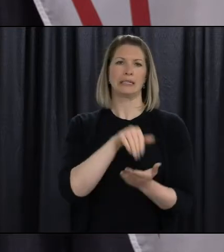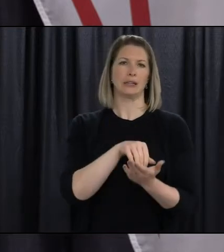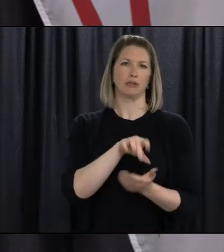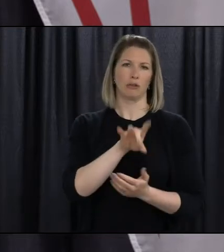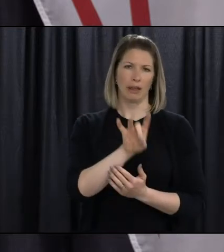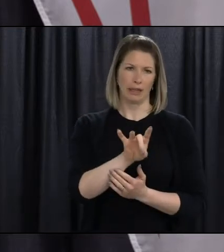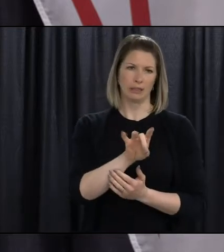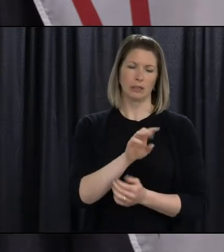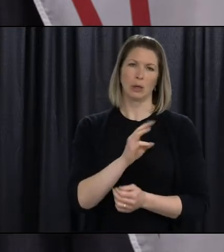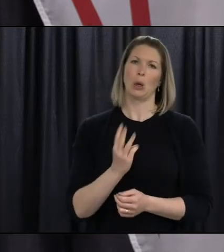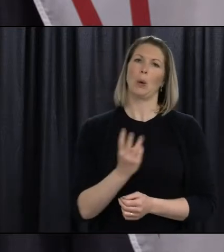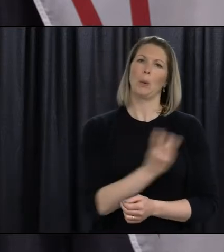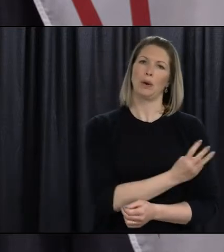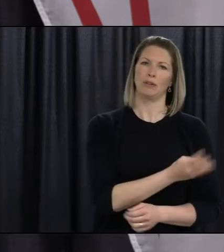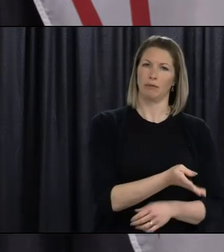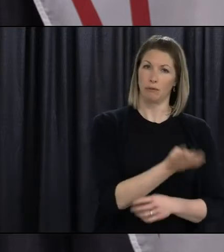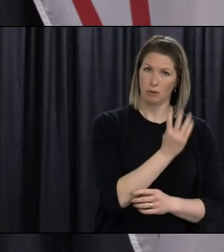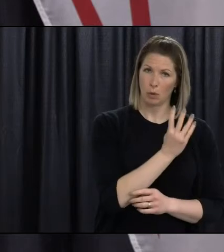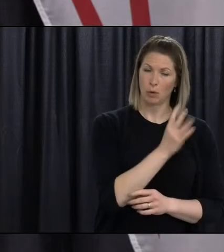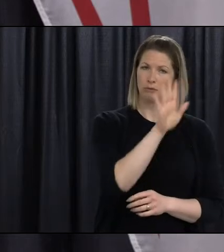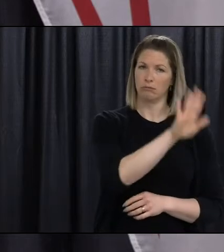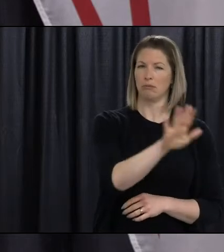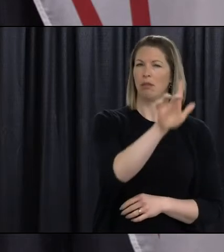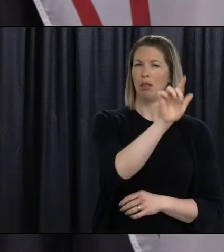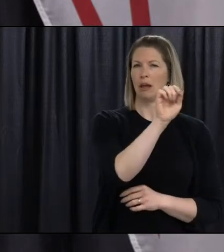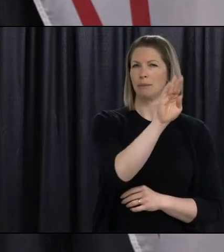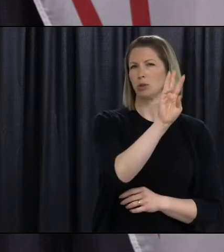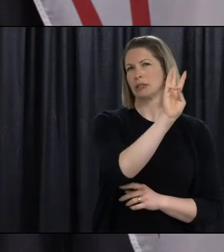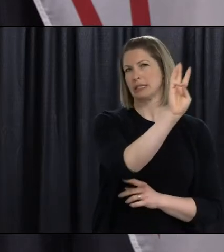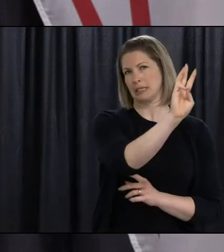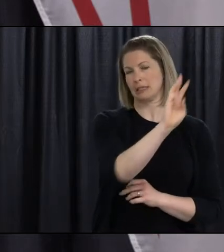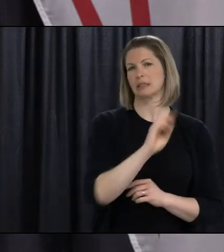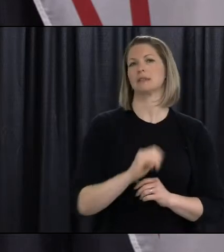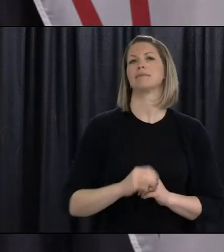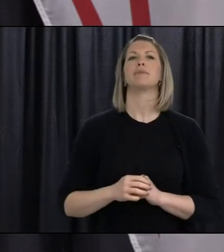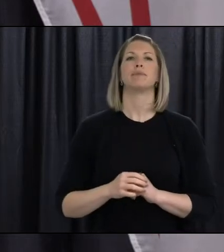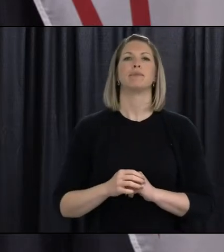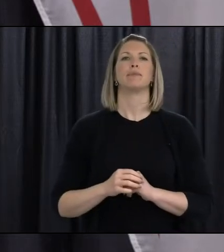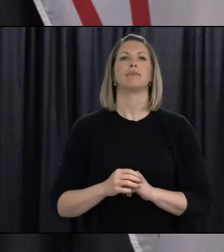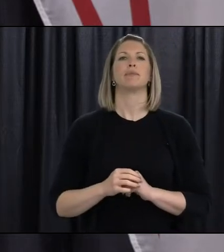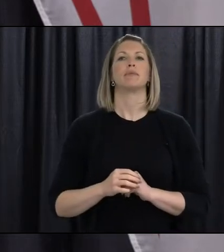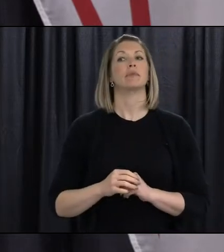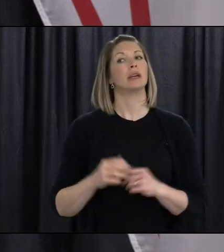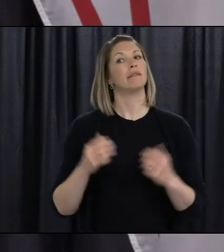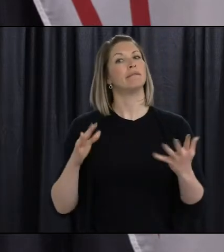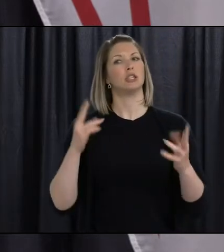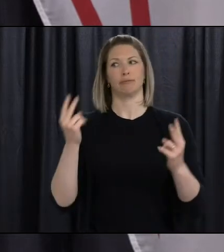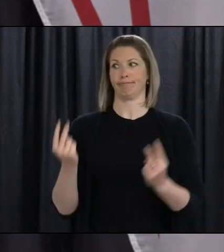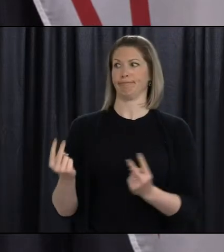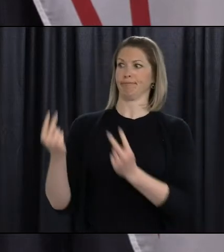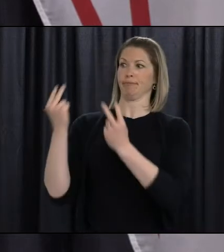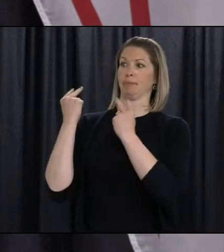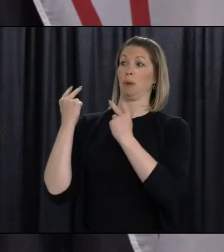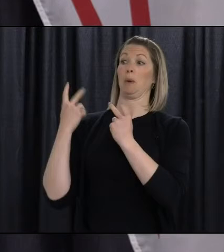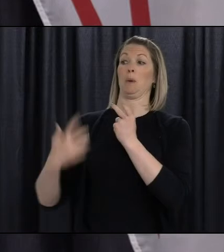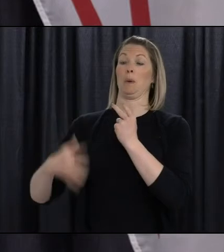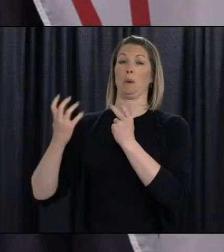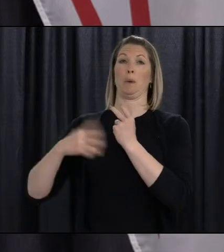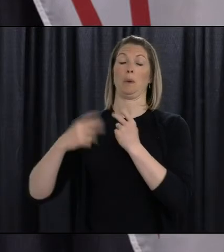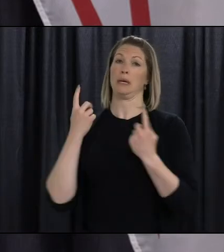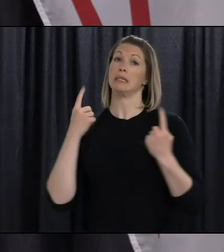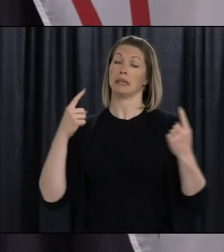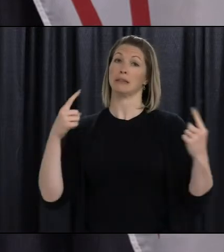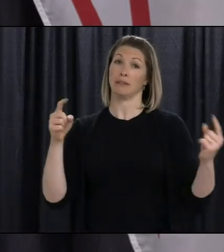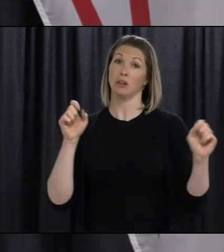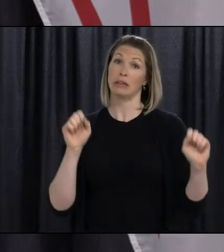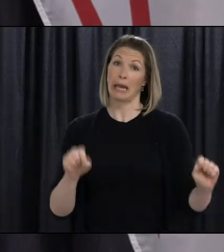and 6 in Labrador-Grenville Health. We have now seen firsthand what we can accomplish by working together, and it is incredibly uplifting to